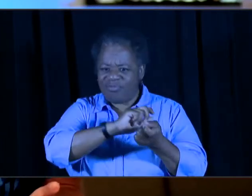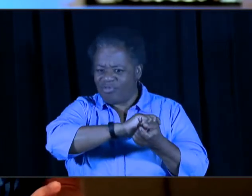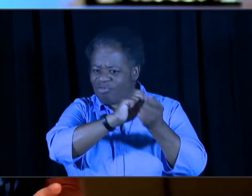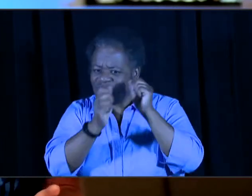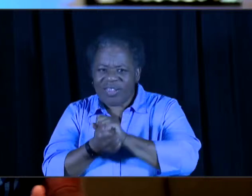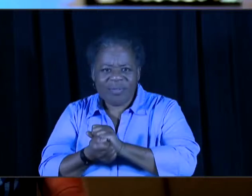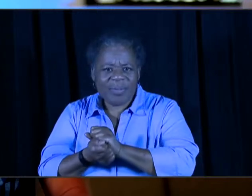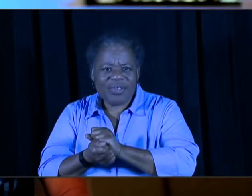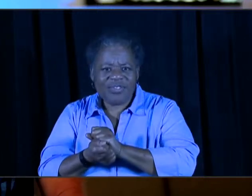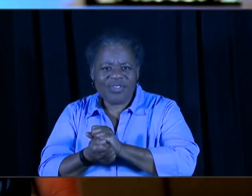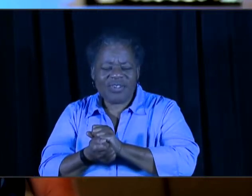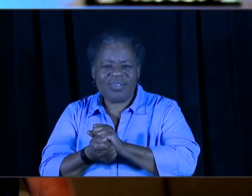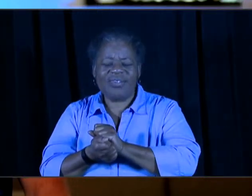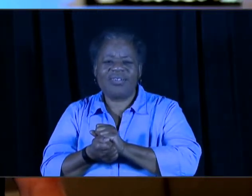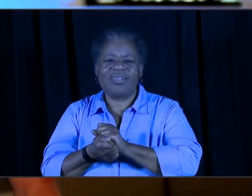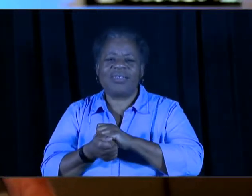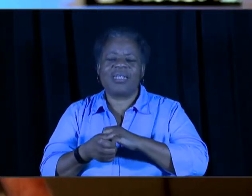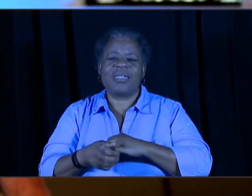transformation.